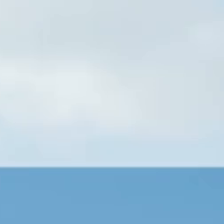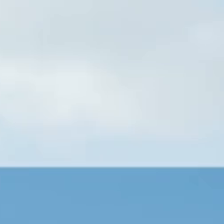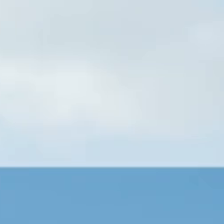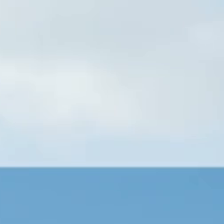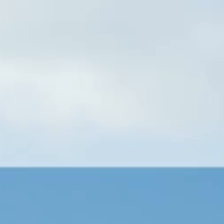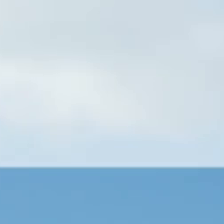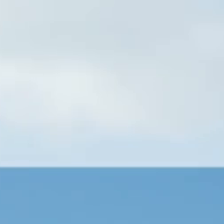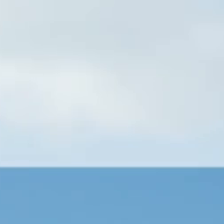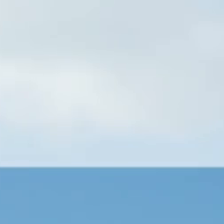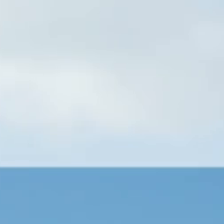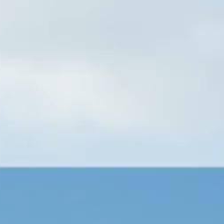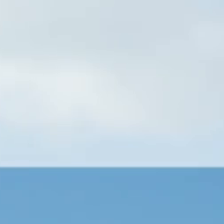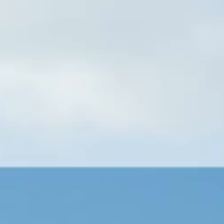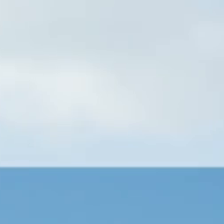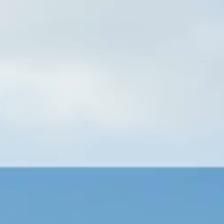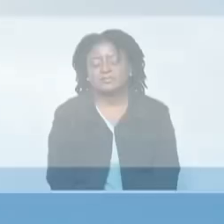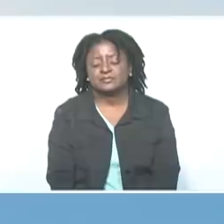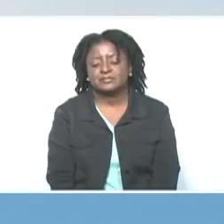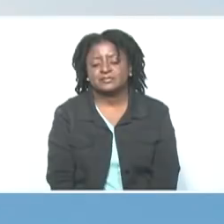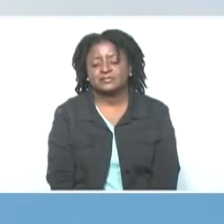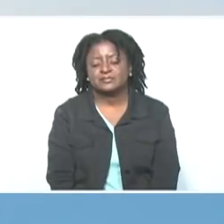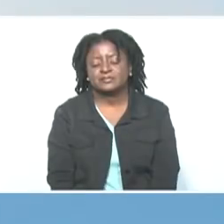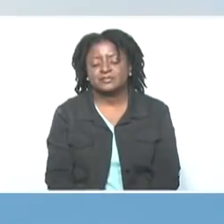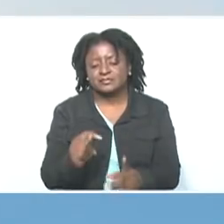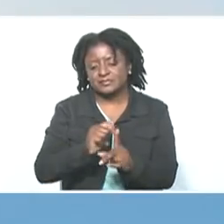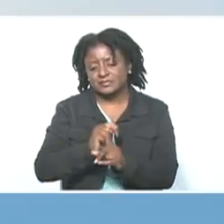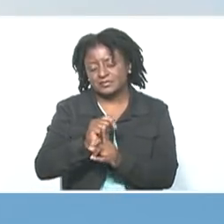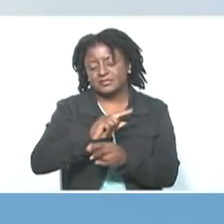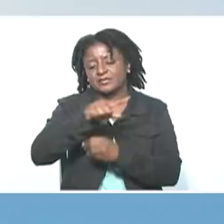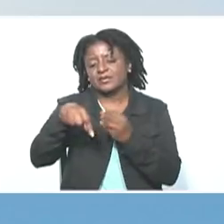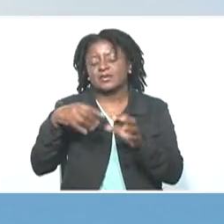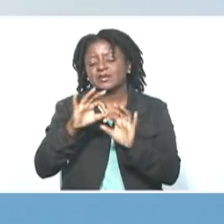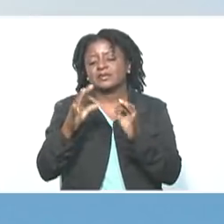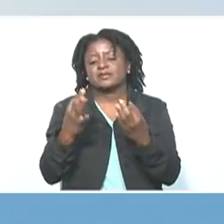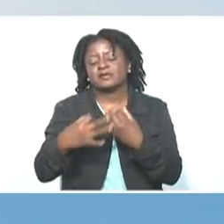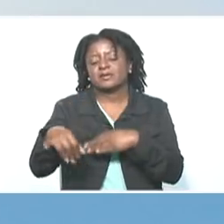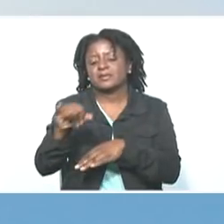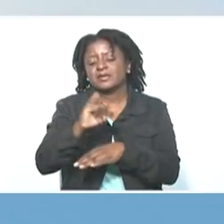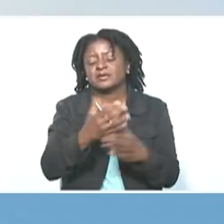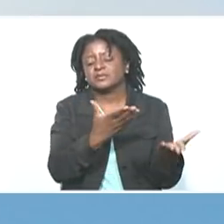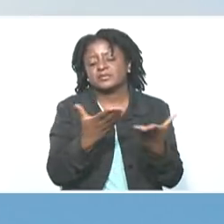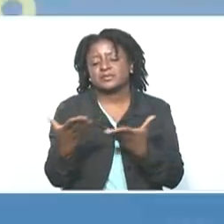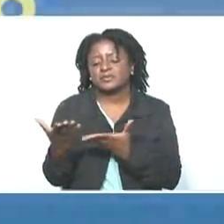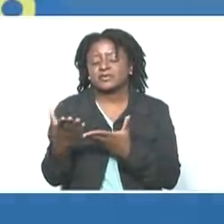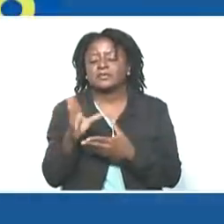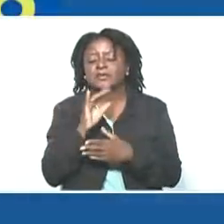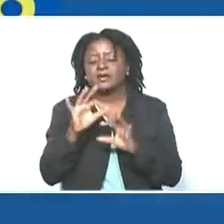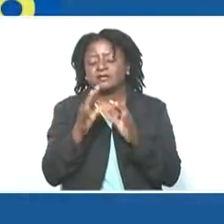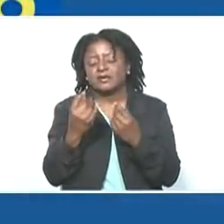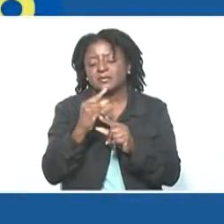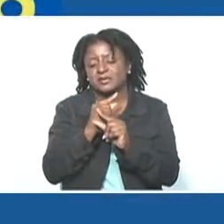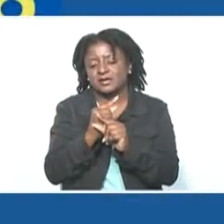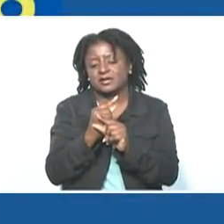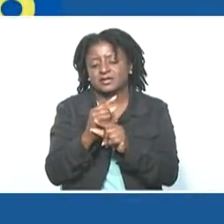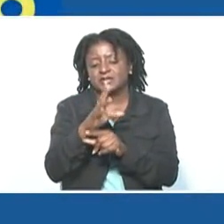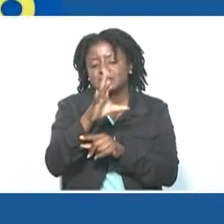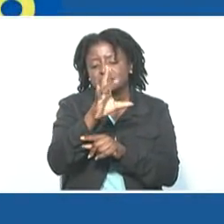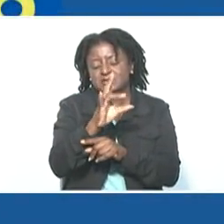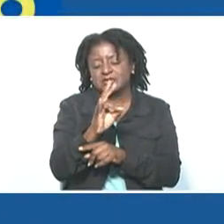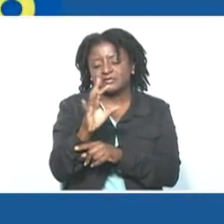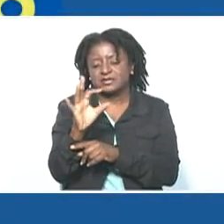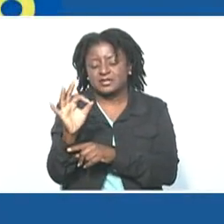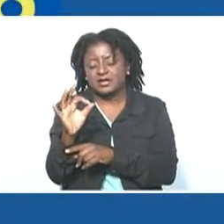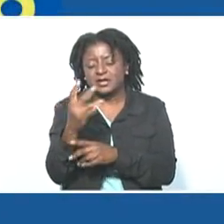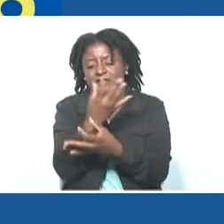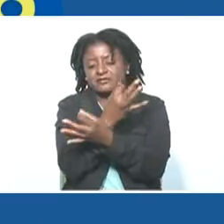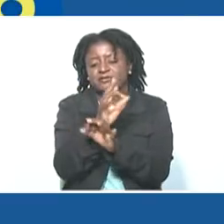at temperatures around the Family Violence. And they are brought to you by Family Guardian Insurance Company. We're protecting you. 79 degrees